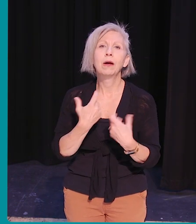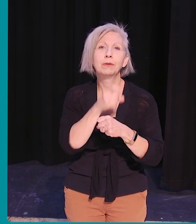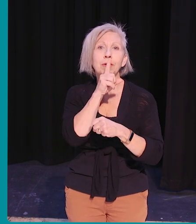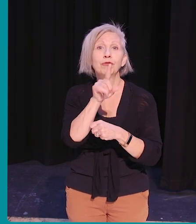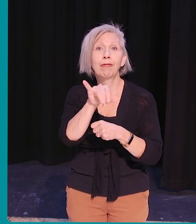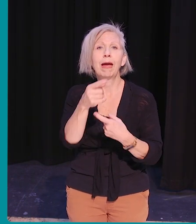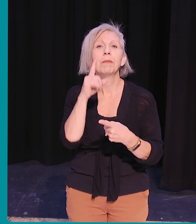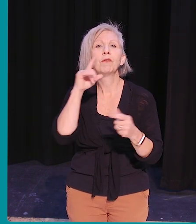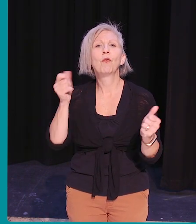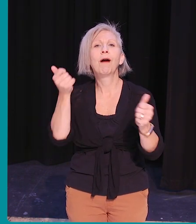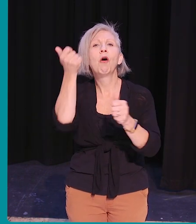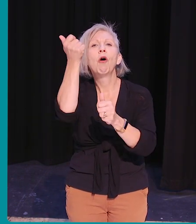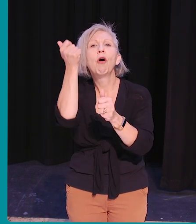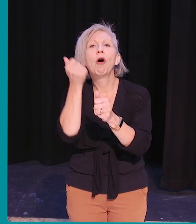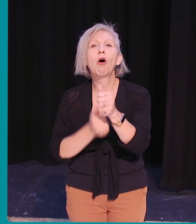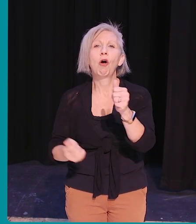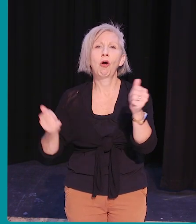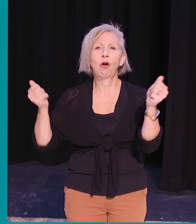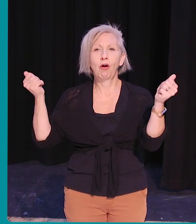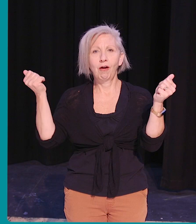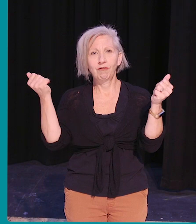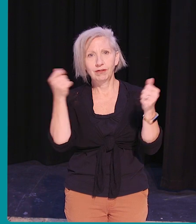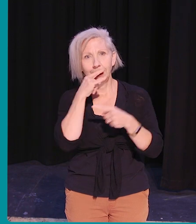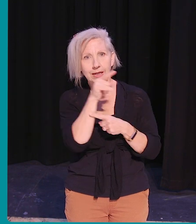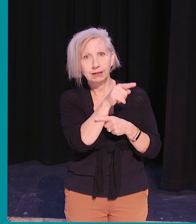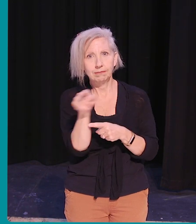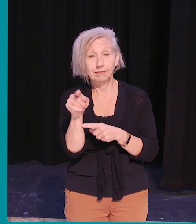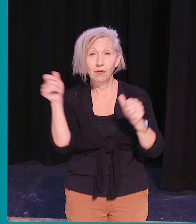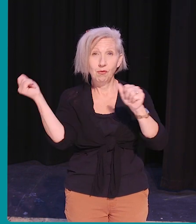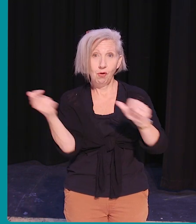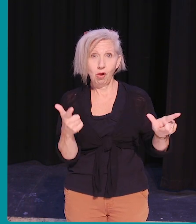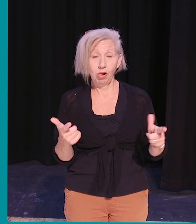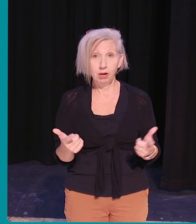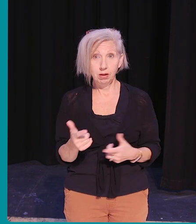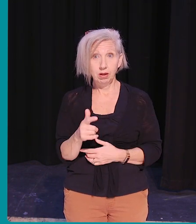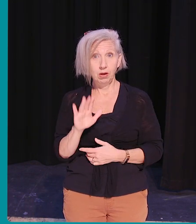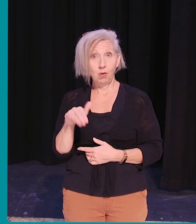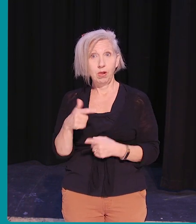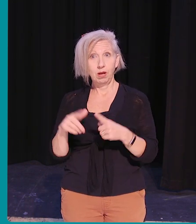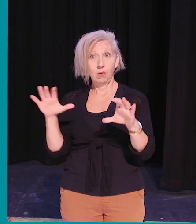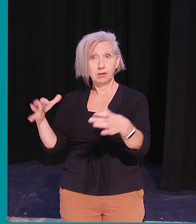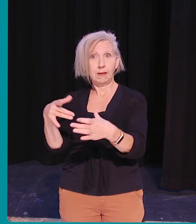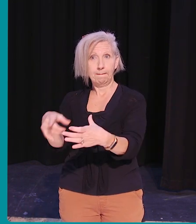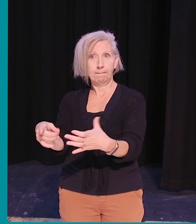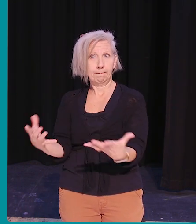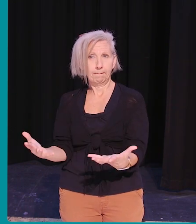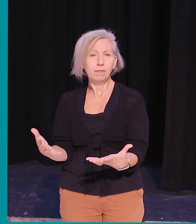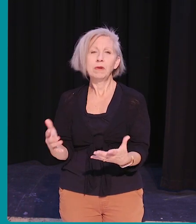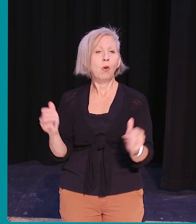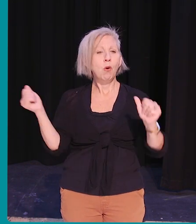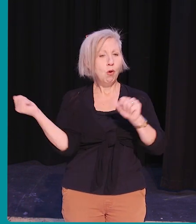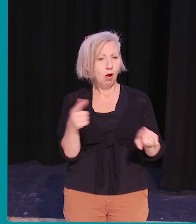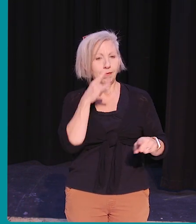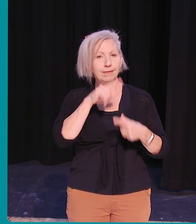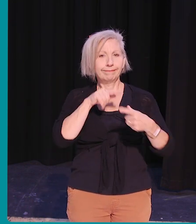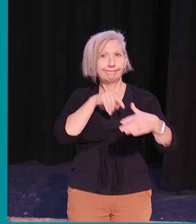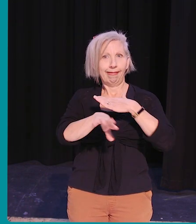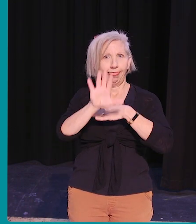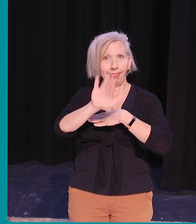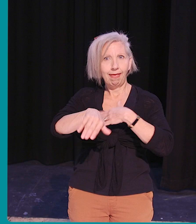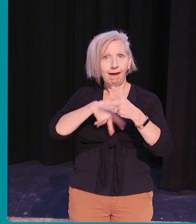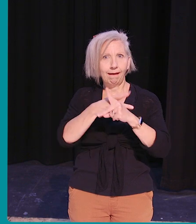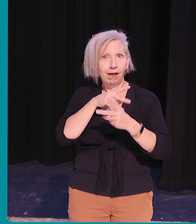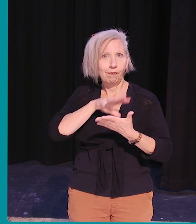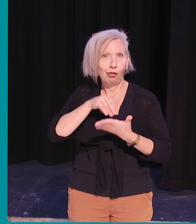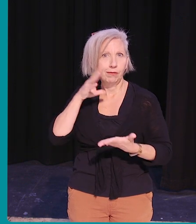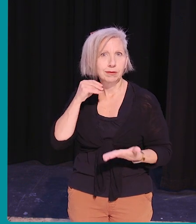kid? What do we want all of our students to be, not just some? And more importantly, what are we willing to do to get them? I've been working with